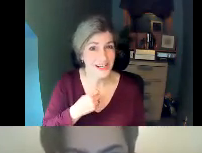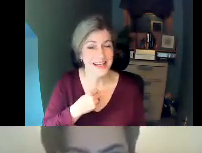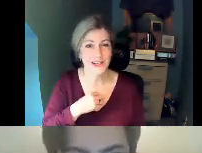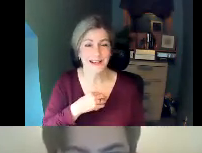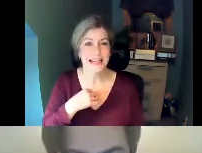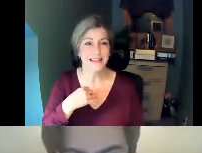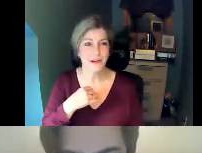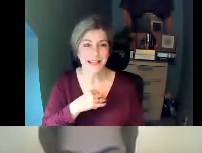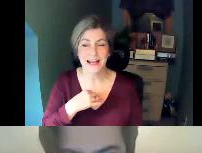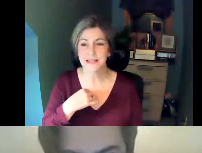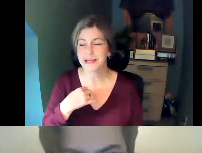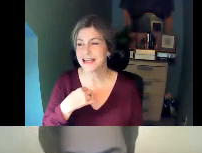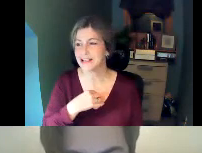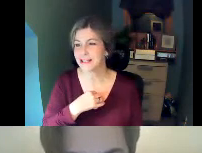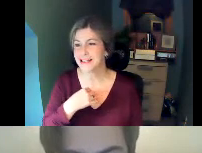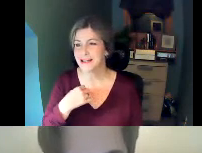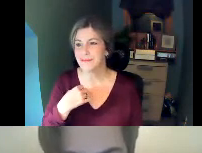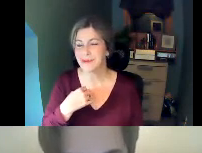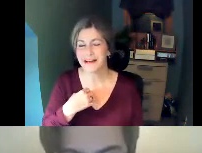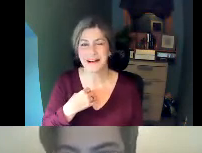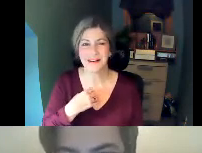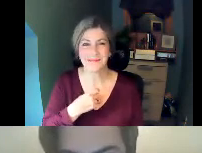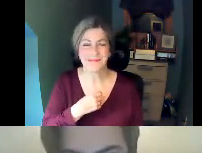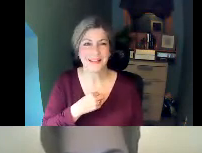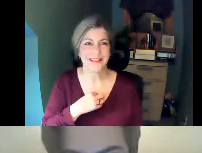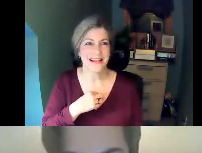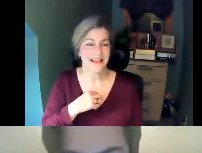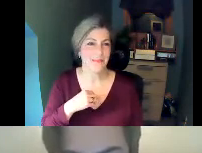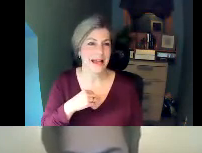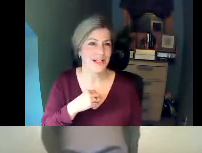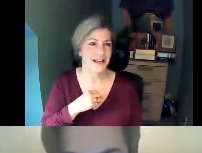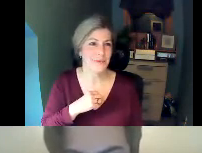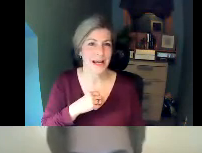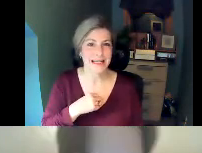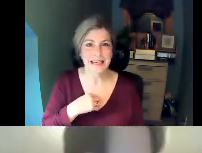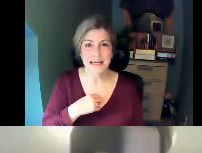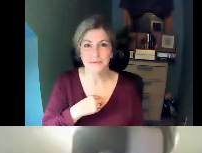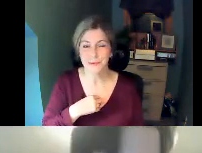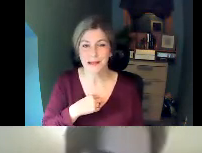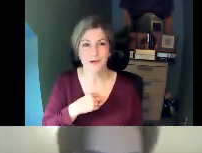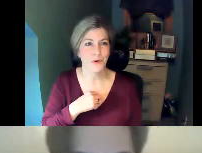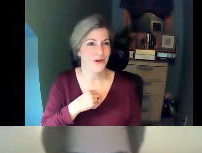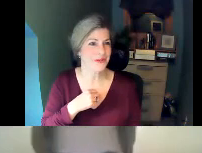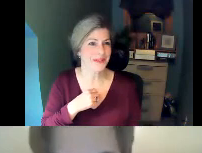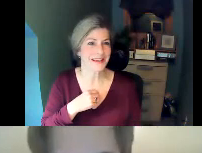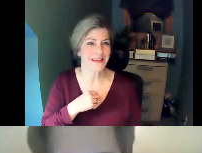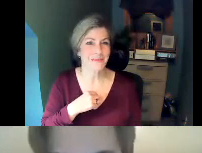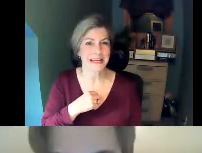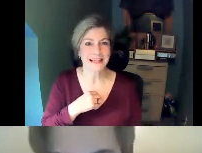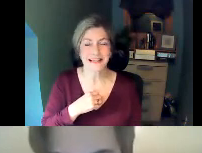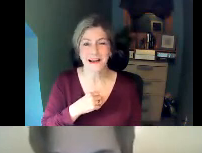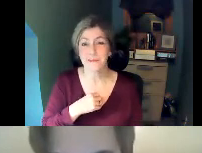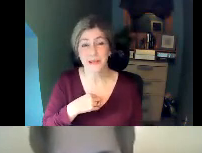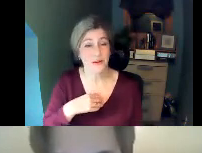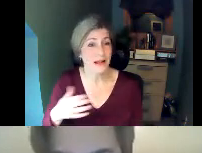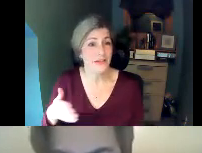college education, there is that expectation. But that magic number 18, for better or worse,